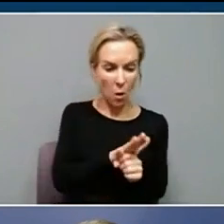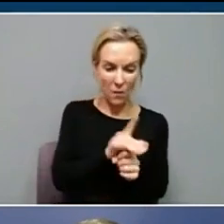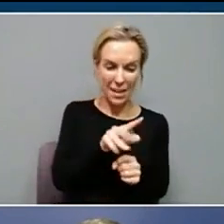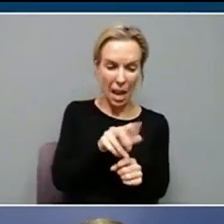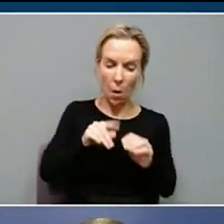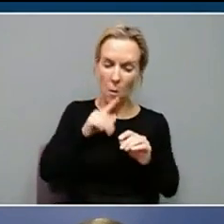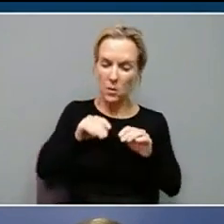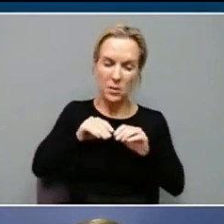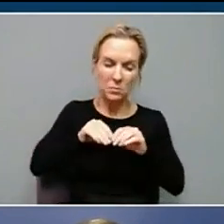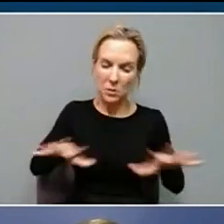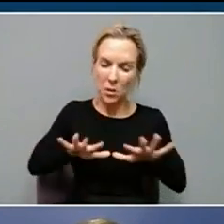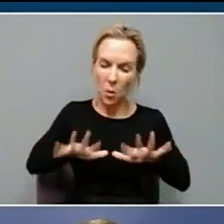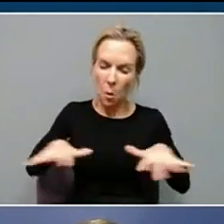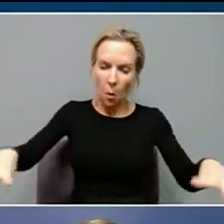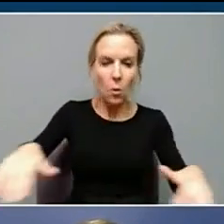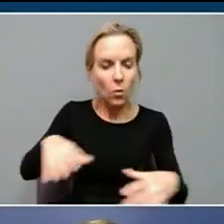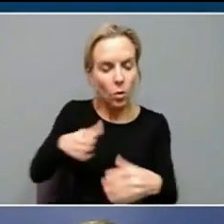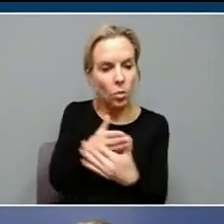With this result,